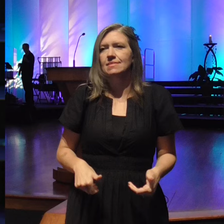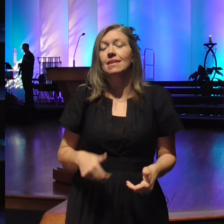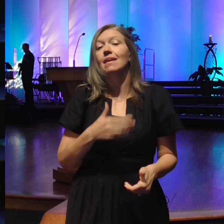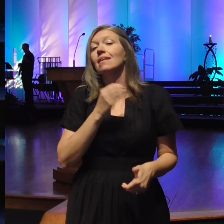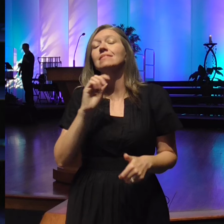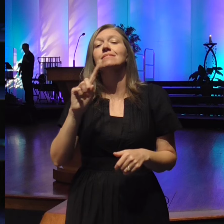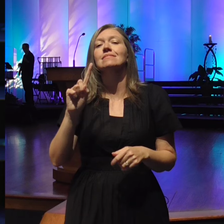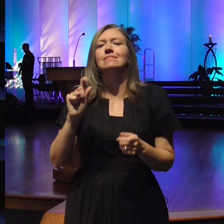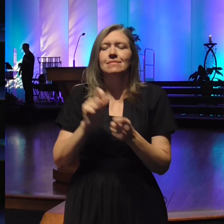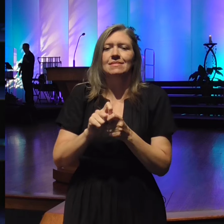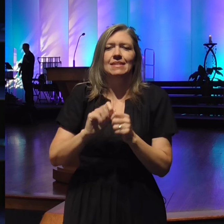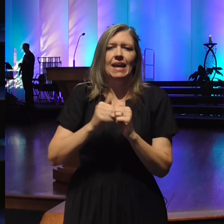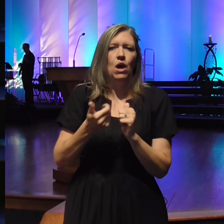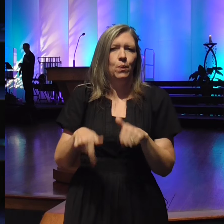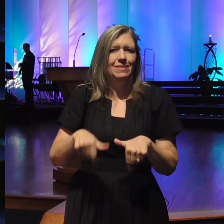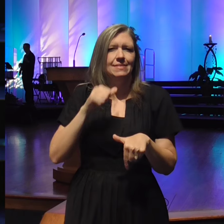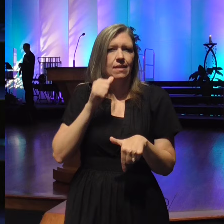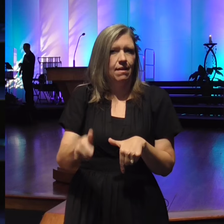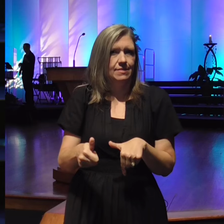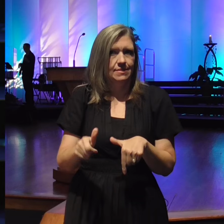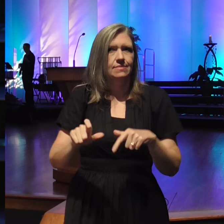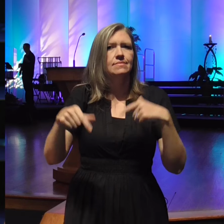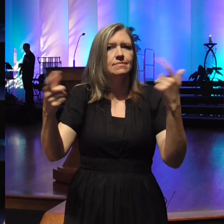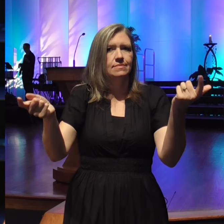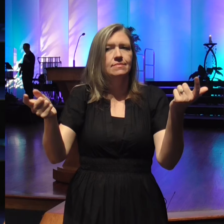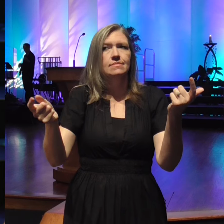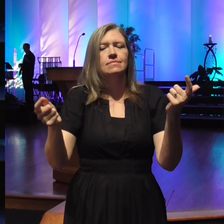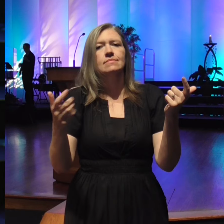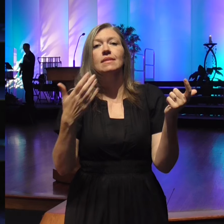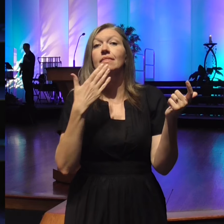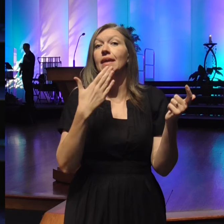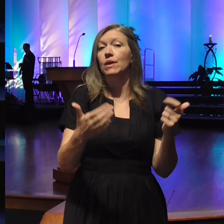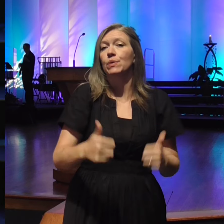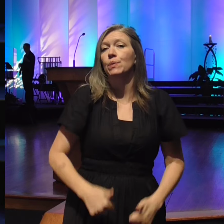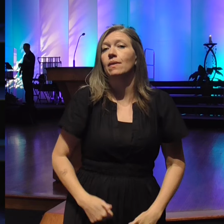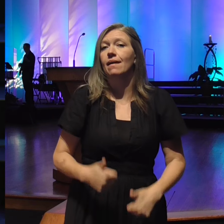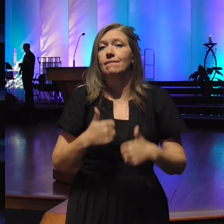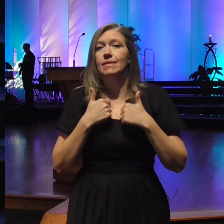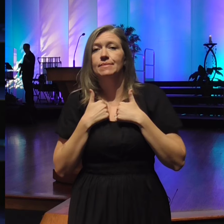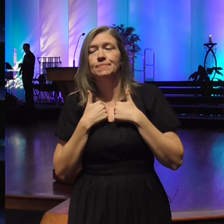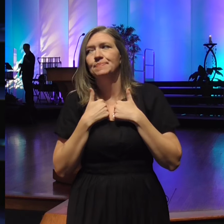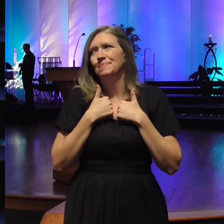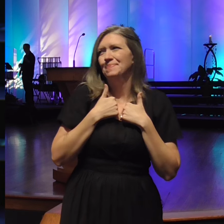I give thanks for it, and I accept it just the way that it is,